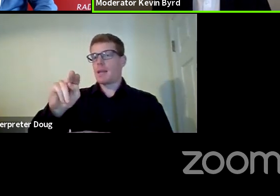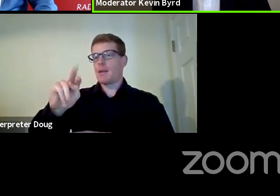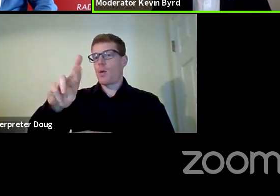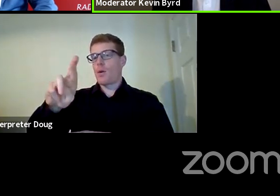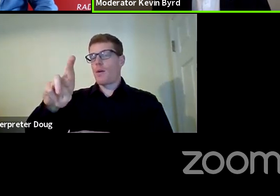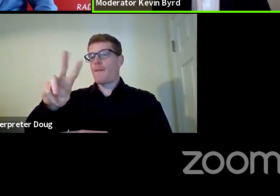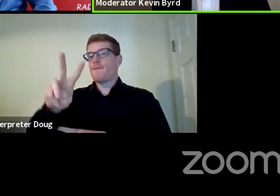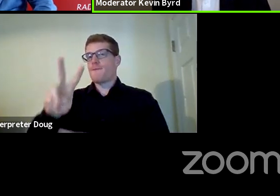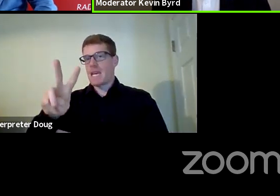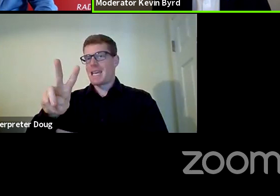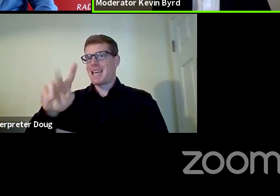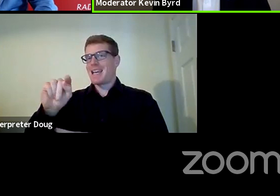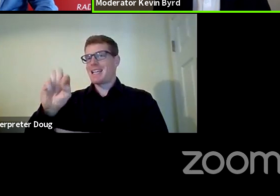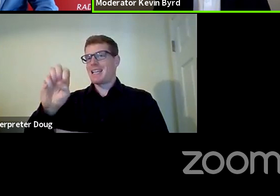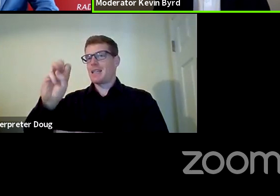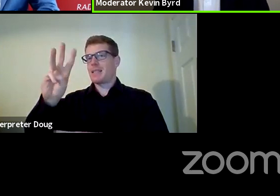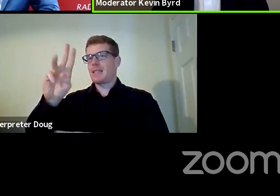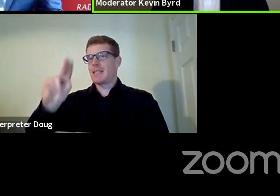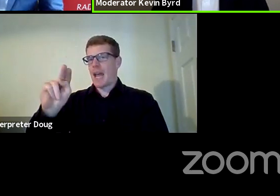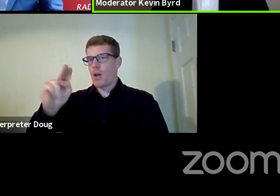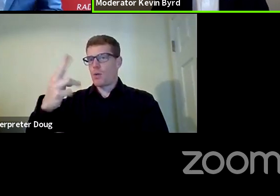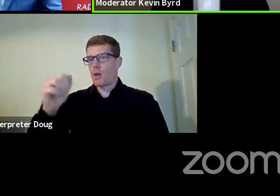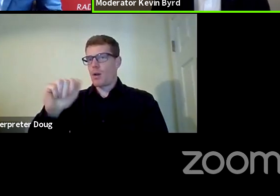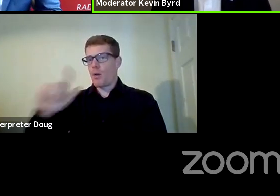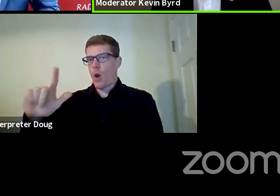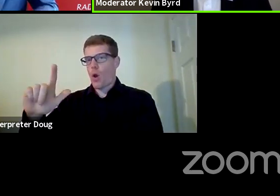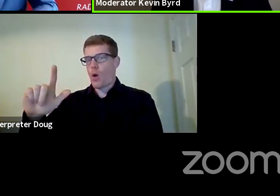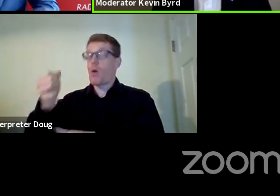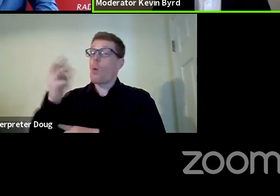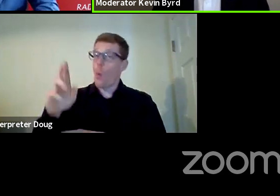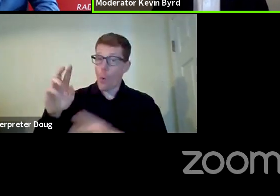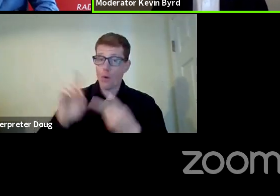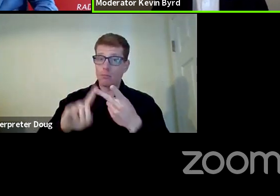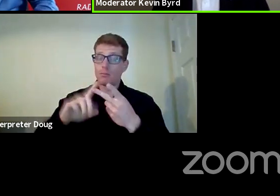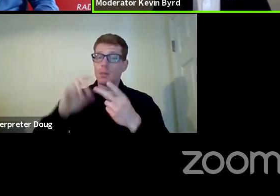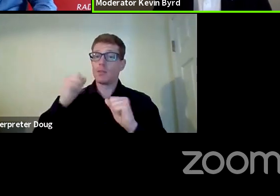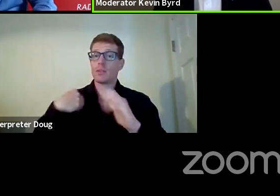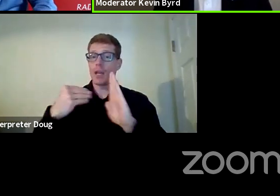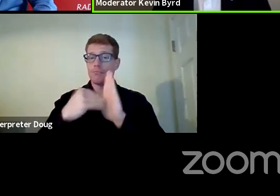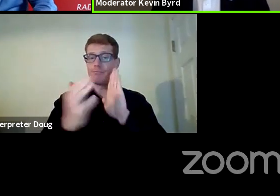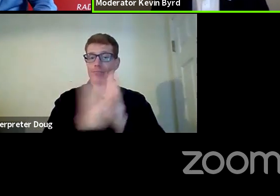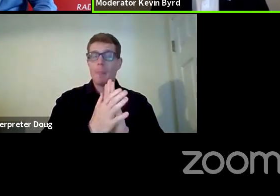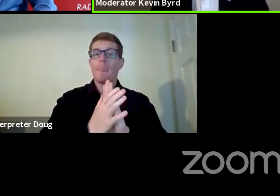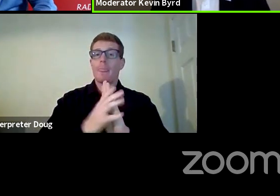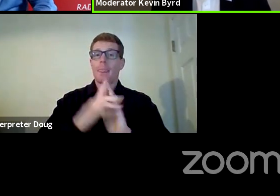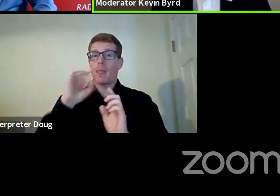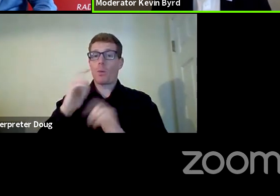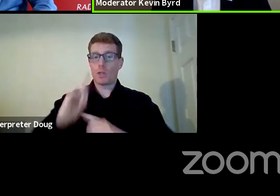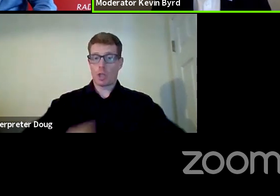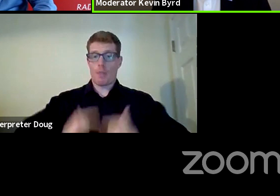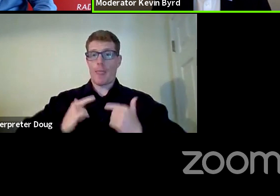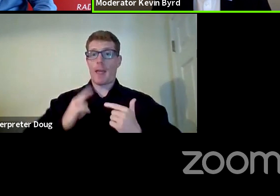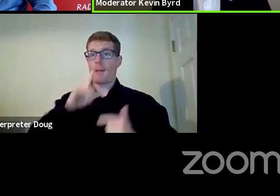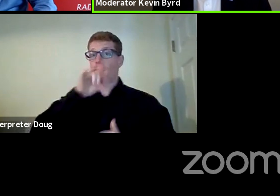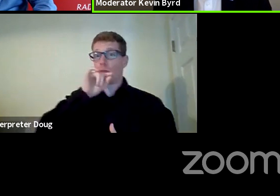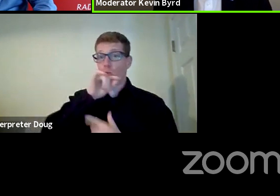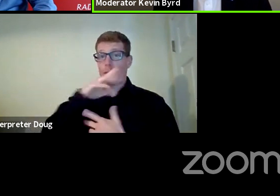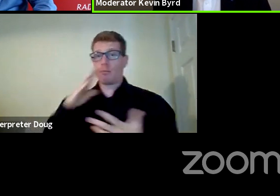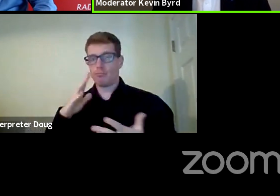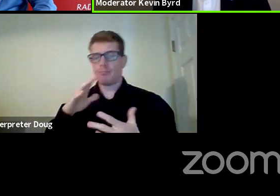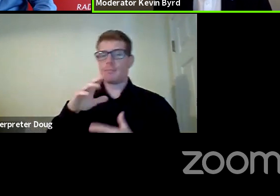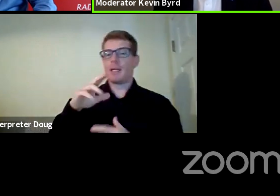www.montva.com/NRV Town Hall. You may also submit live questions via Twitter by using the hashtag NRV Stronger